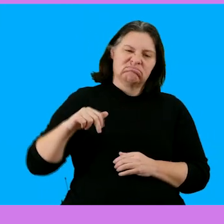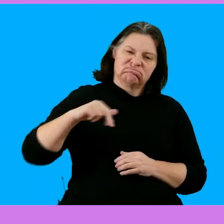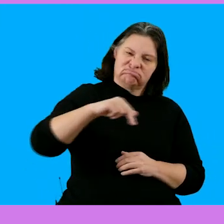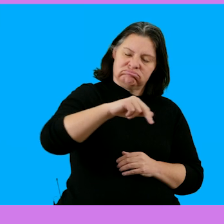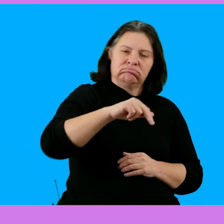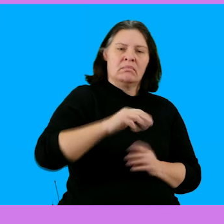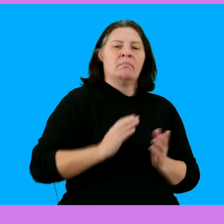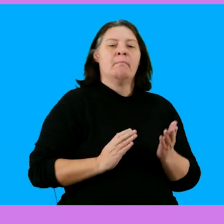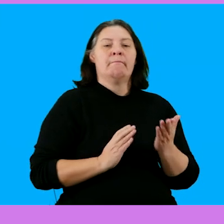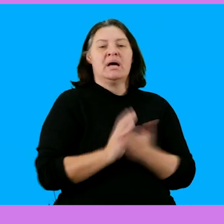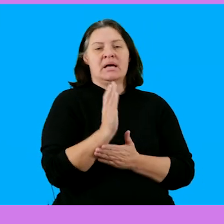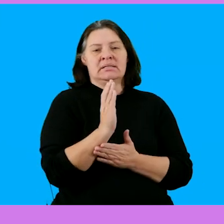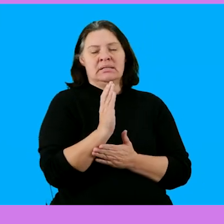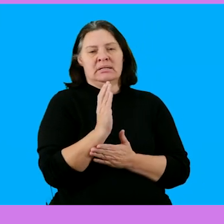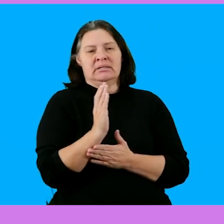right past.